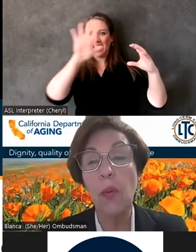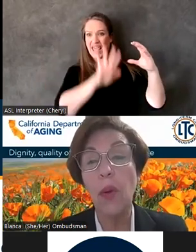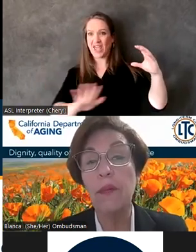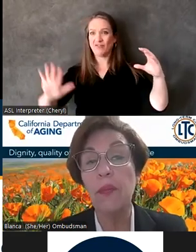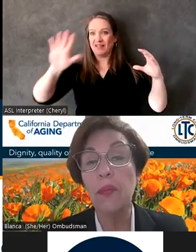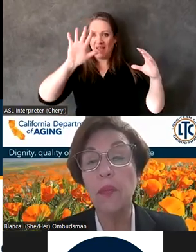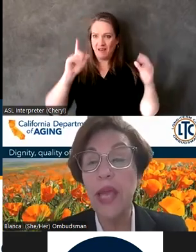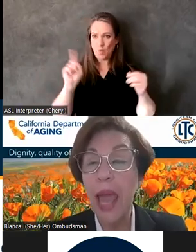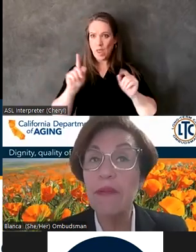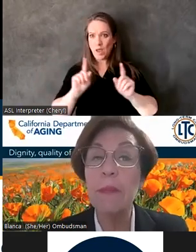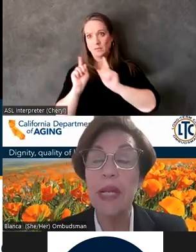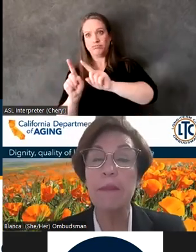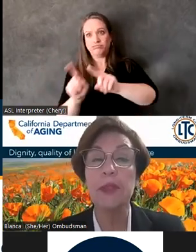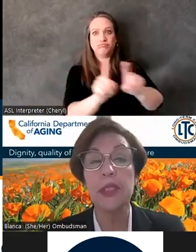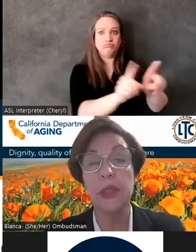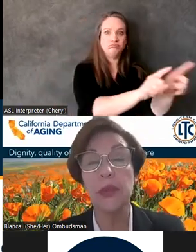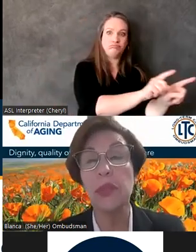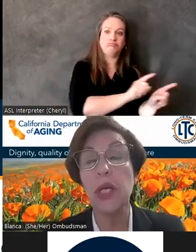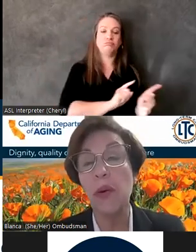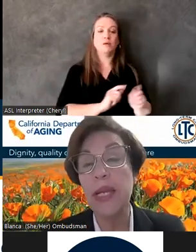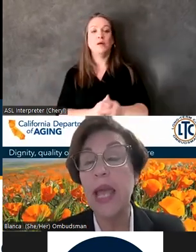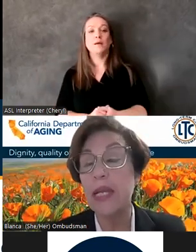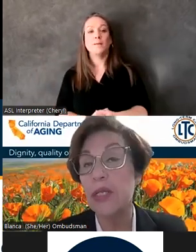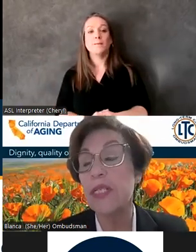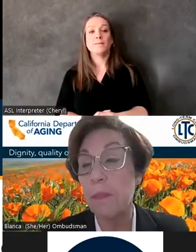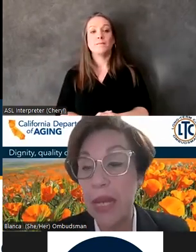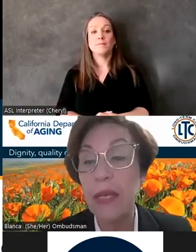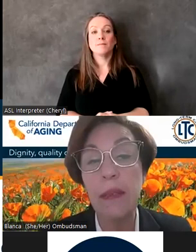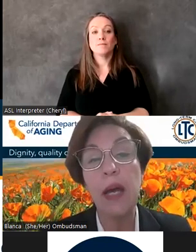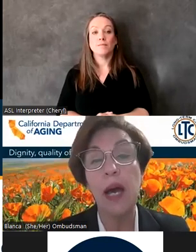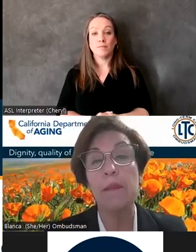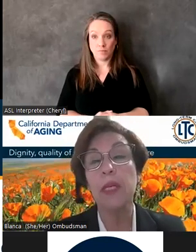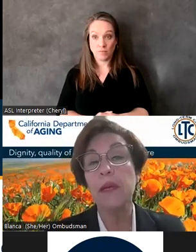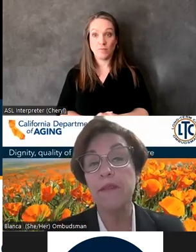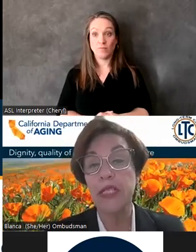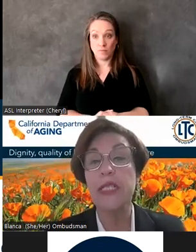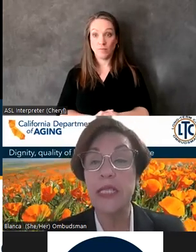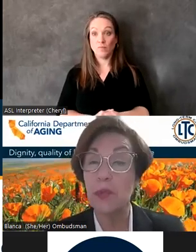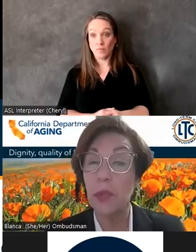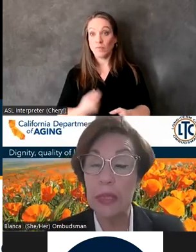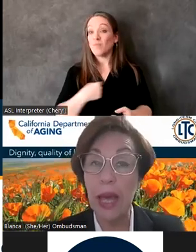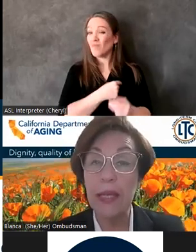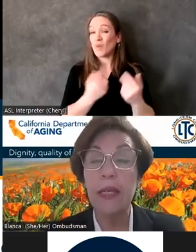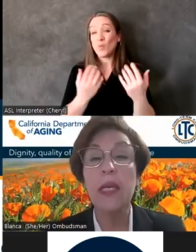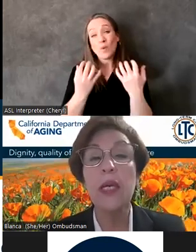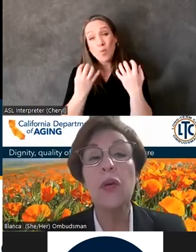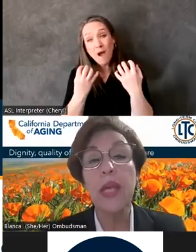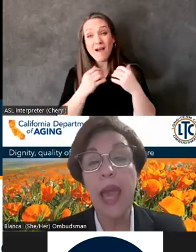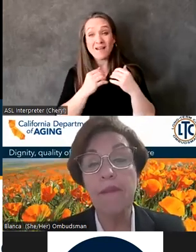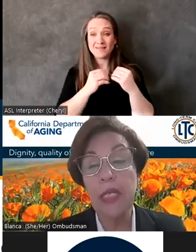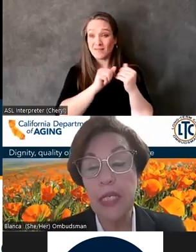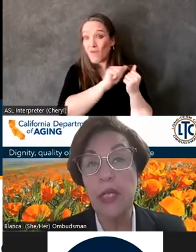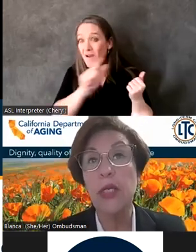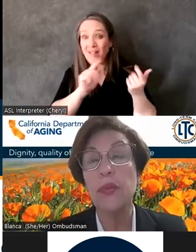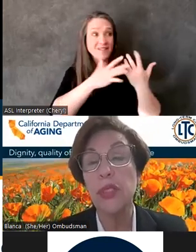So while we haven't been able to go in and do as many visits as we would like, we